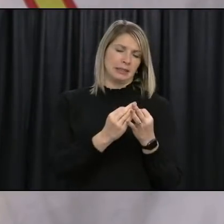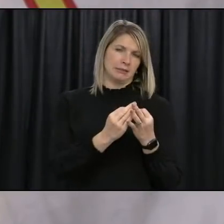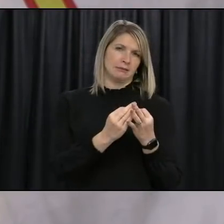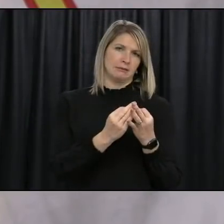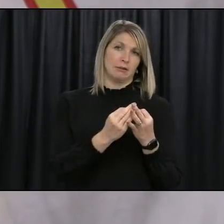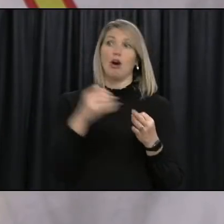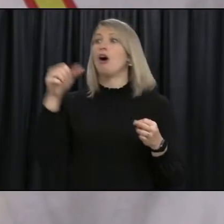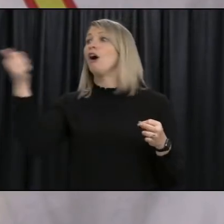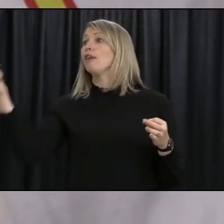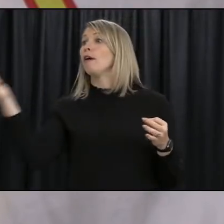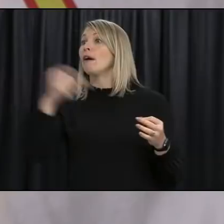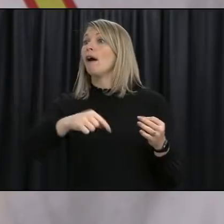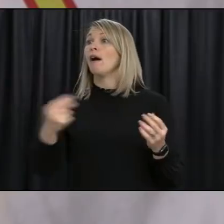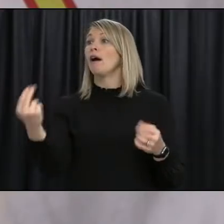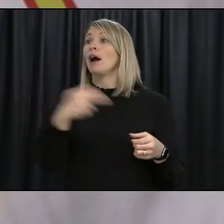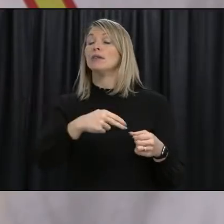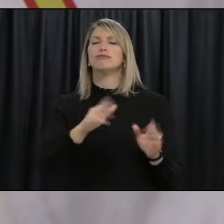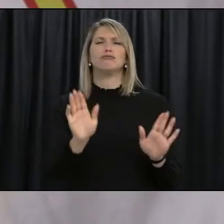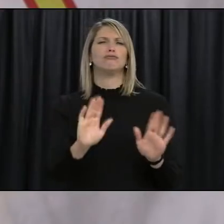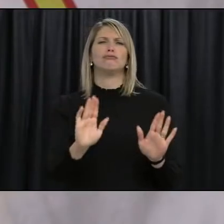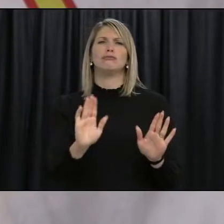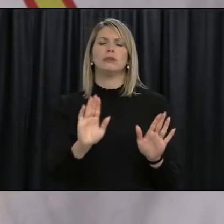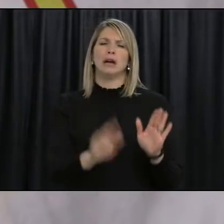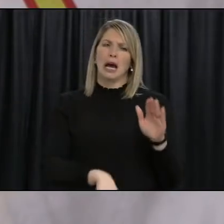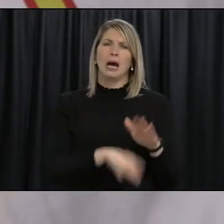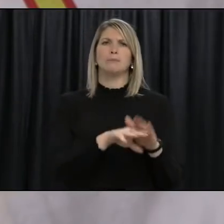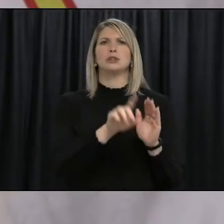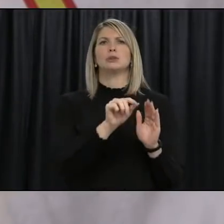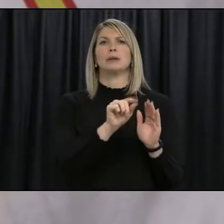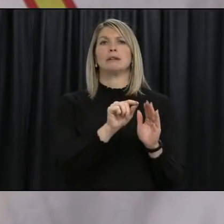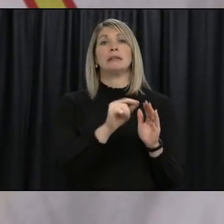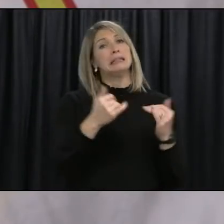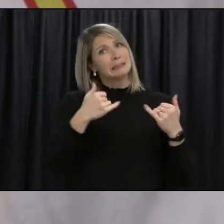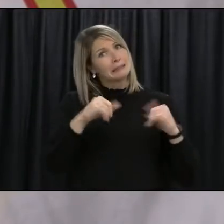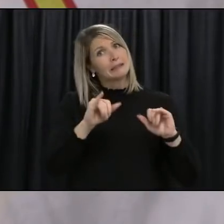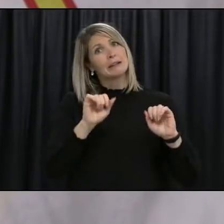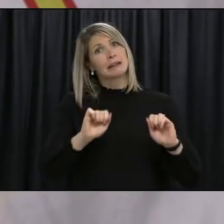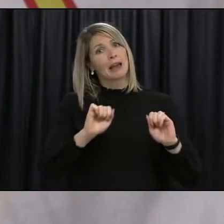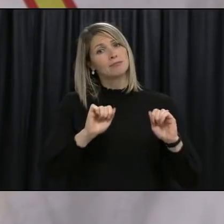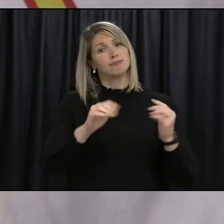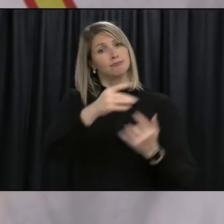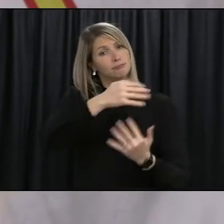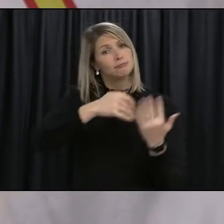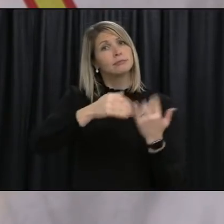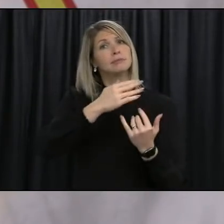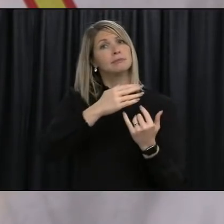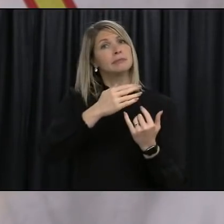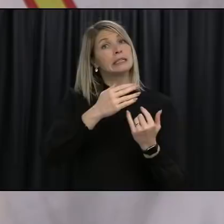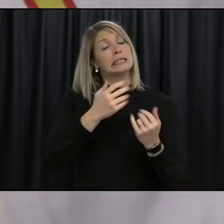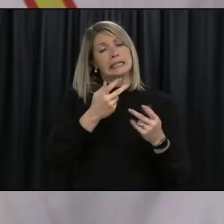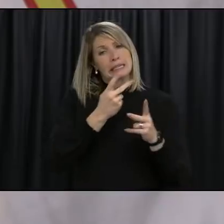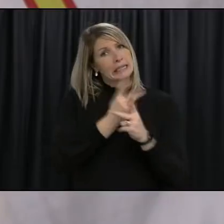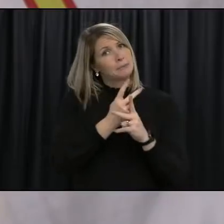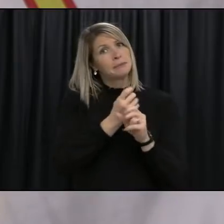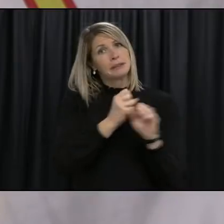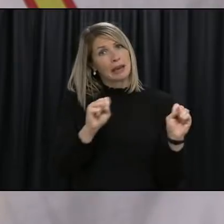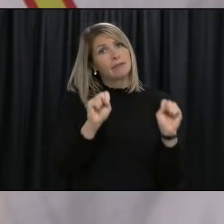find ways to connect with the ones we love during the holiday season and stay safe while doing so. This